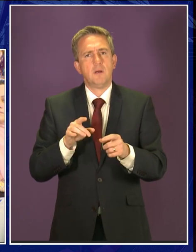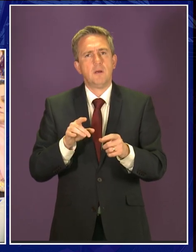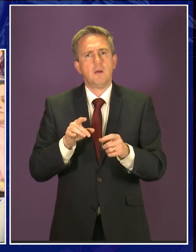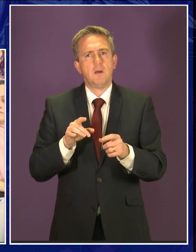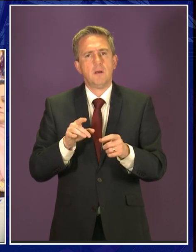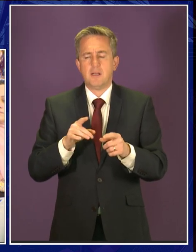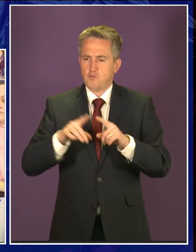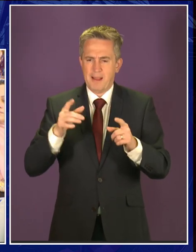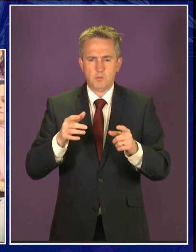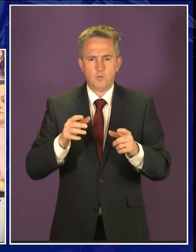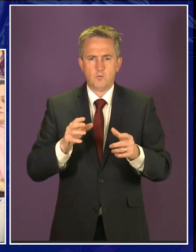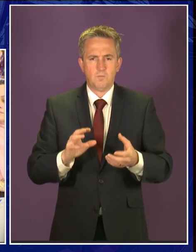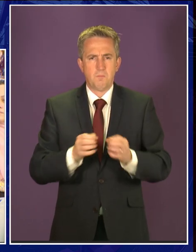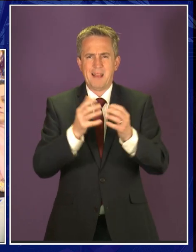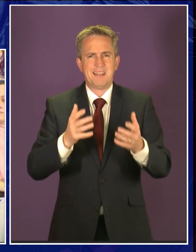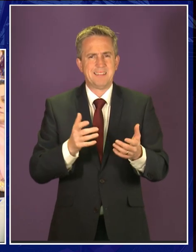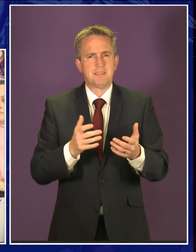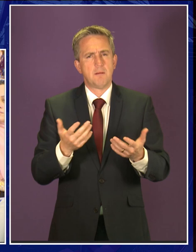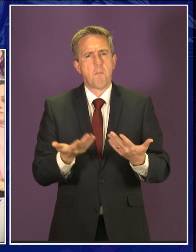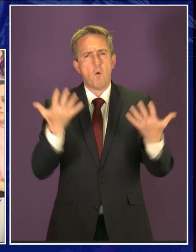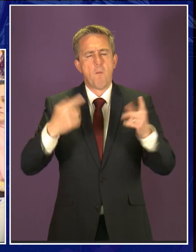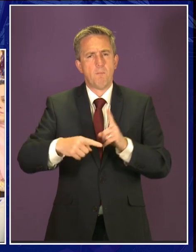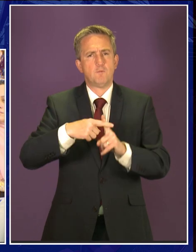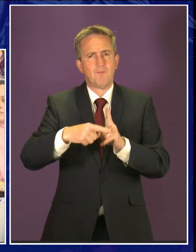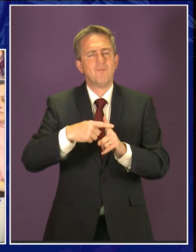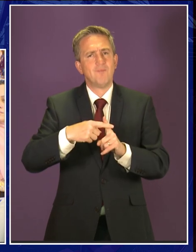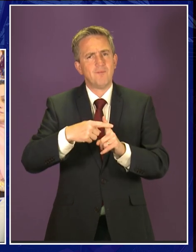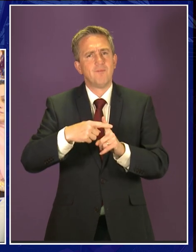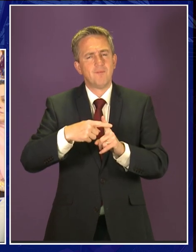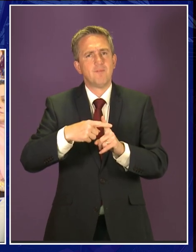that which is lively and joyful. And